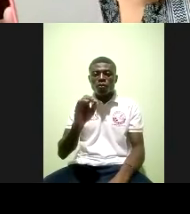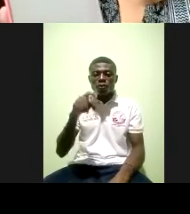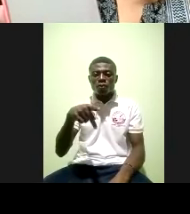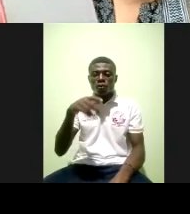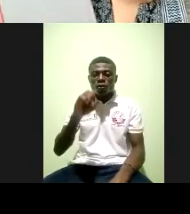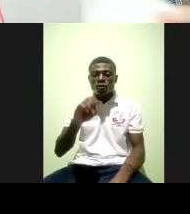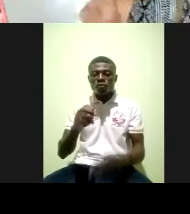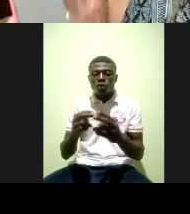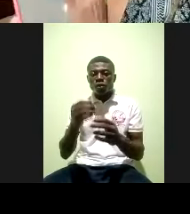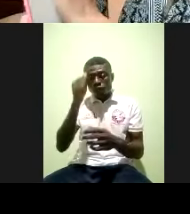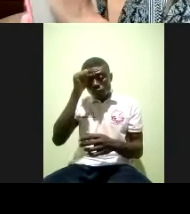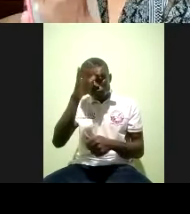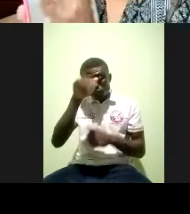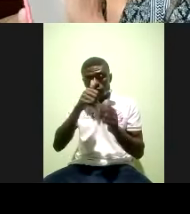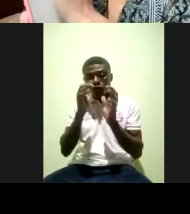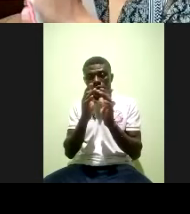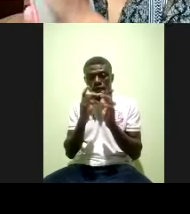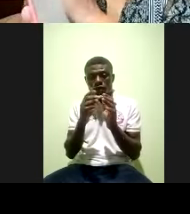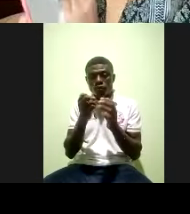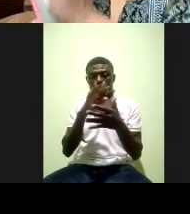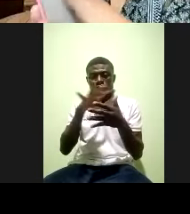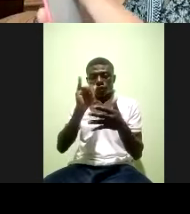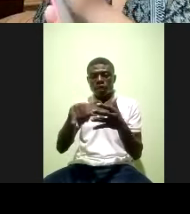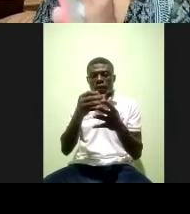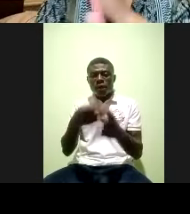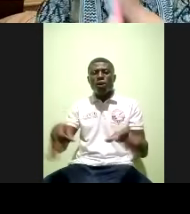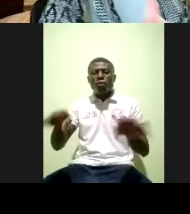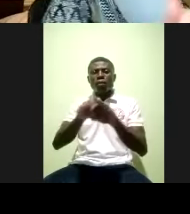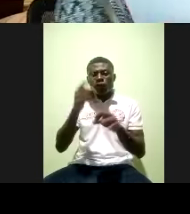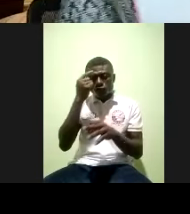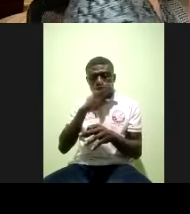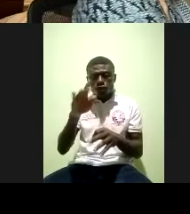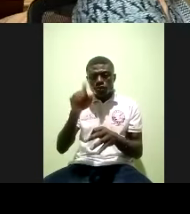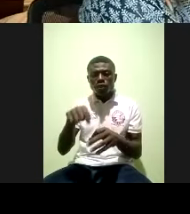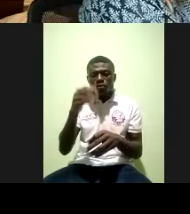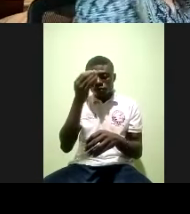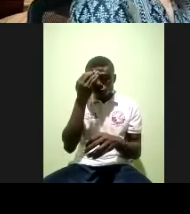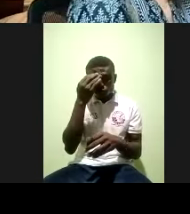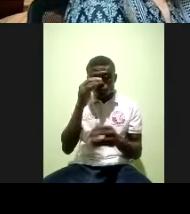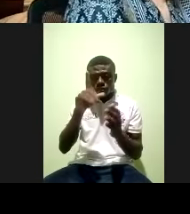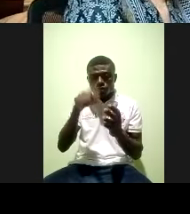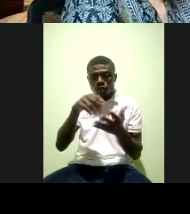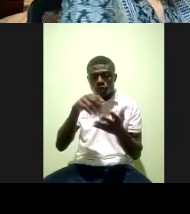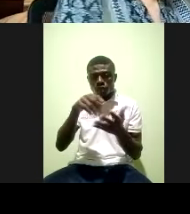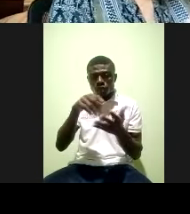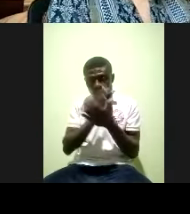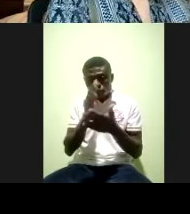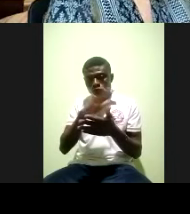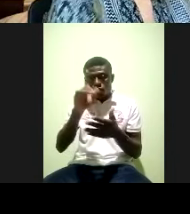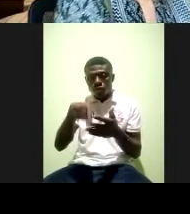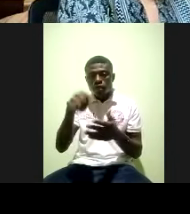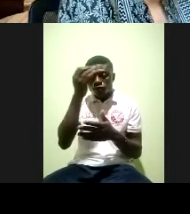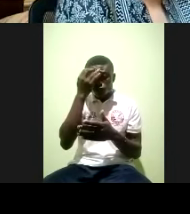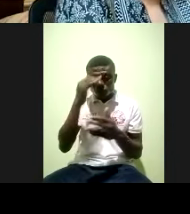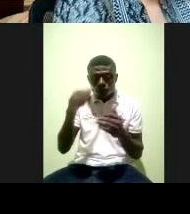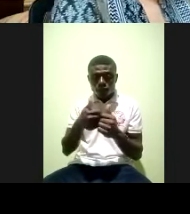rules or the spelling rules is also important for children to learn. Some children by default will